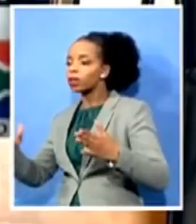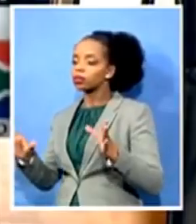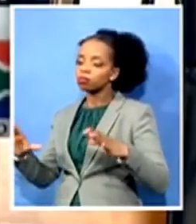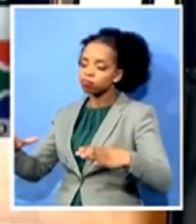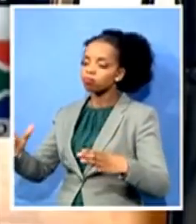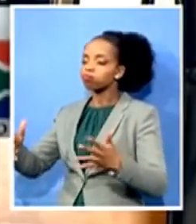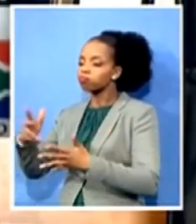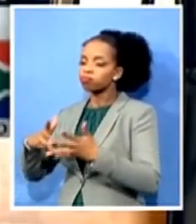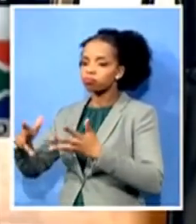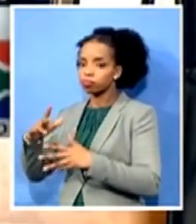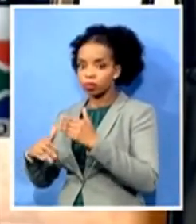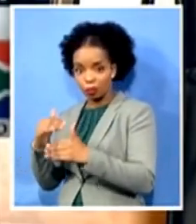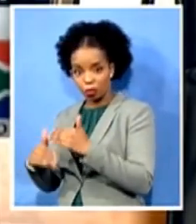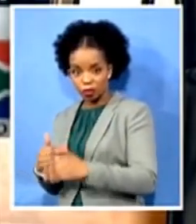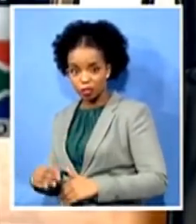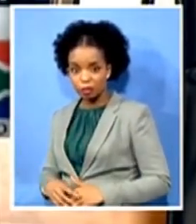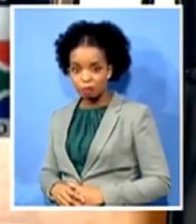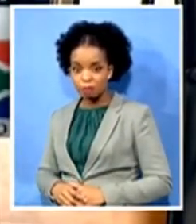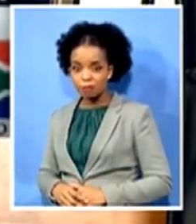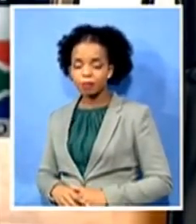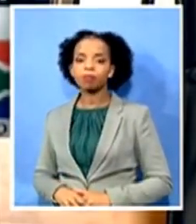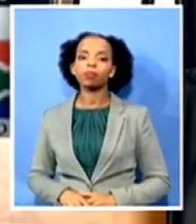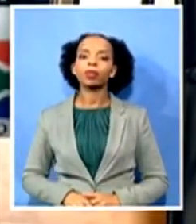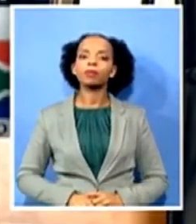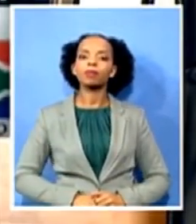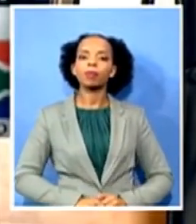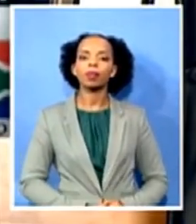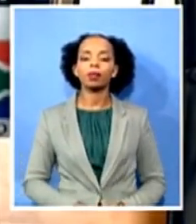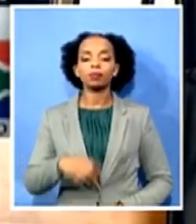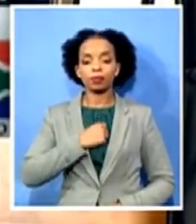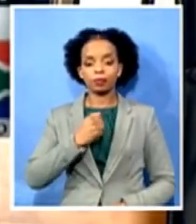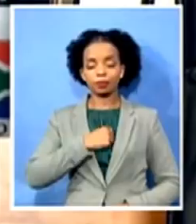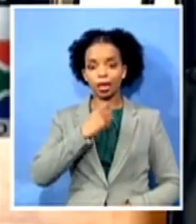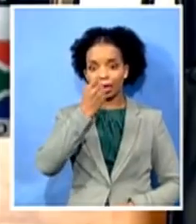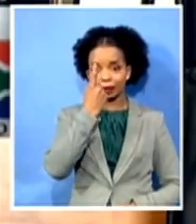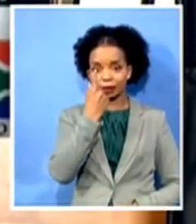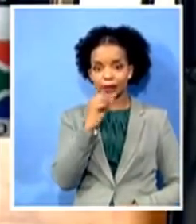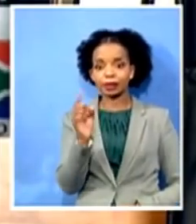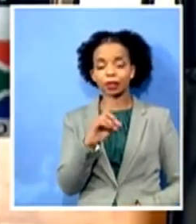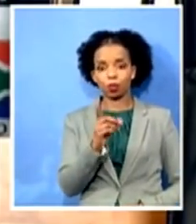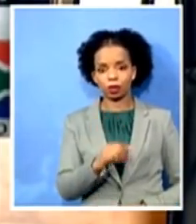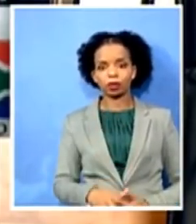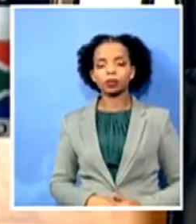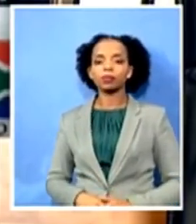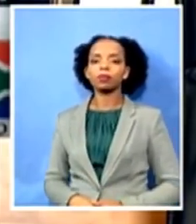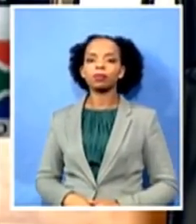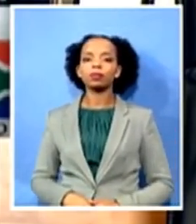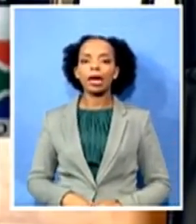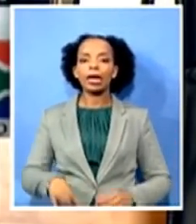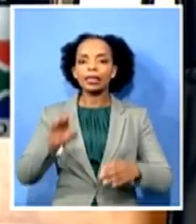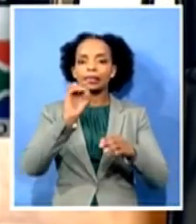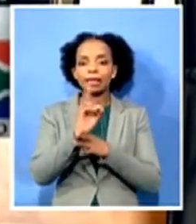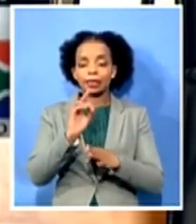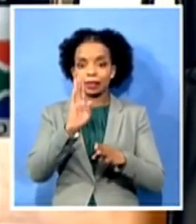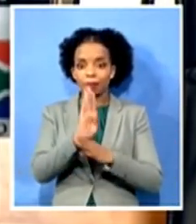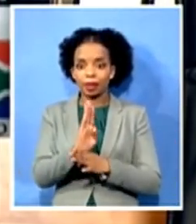My understanding is that they would develop this database. After the database is developed,